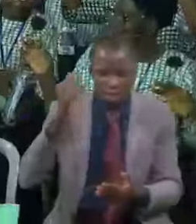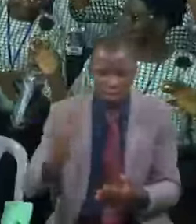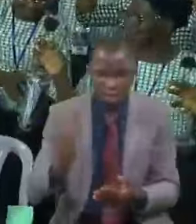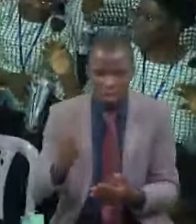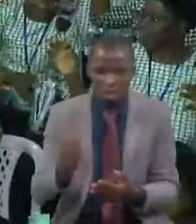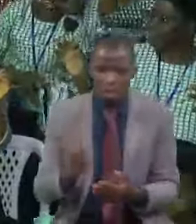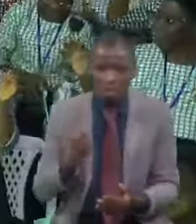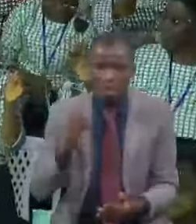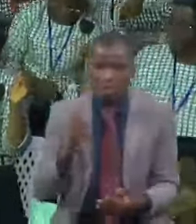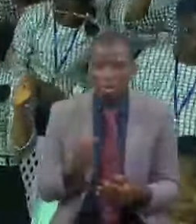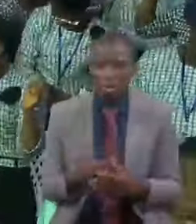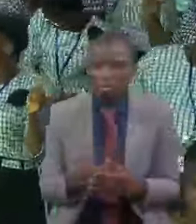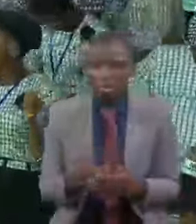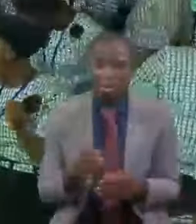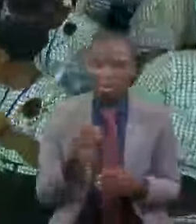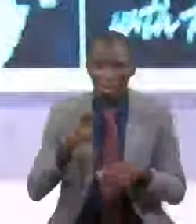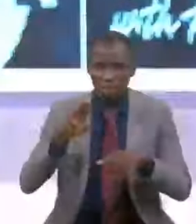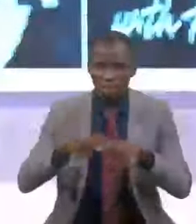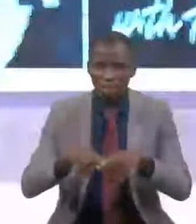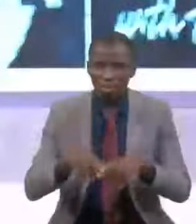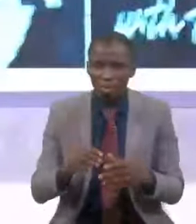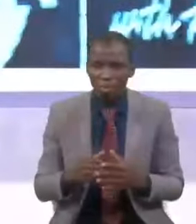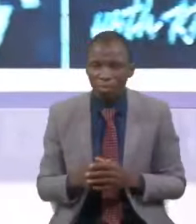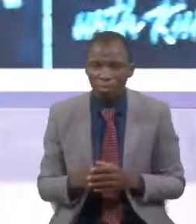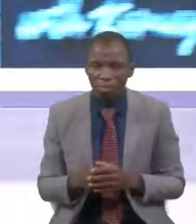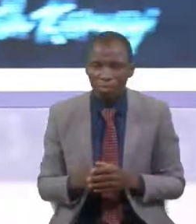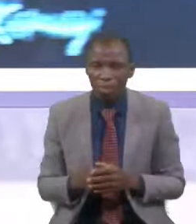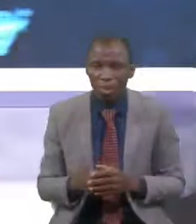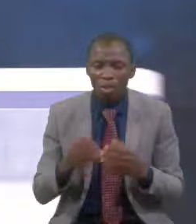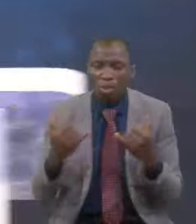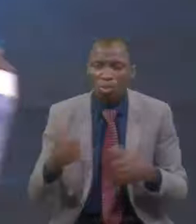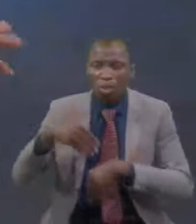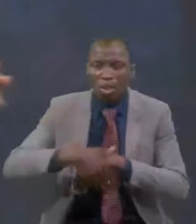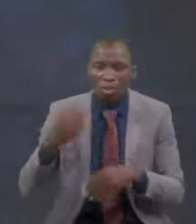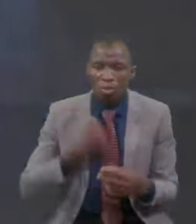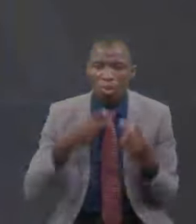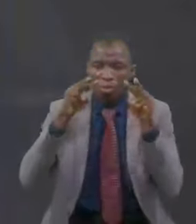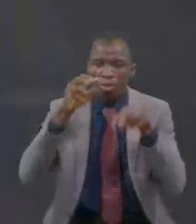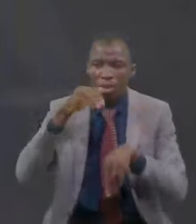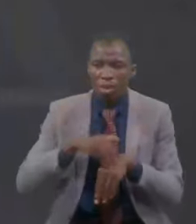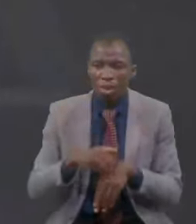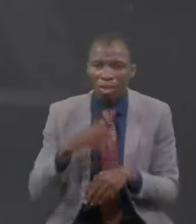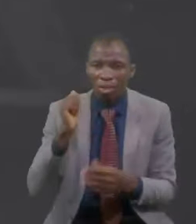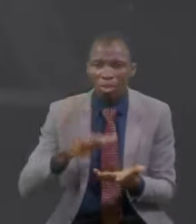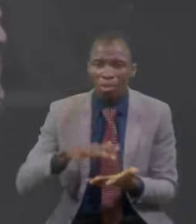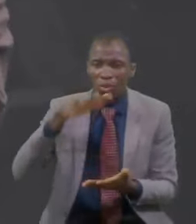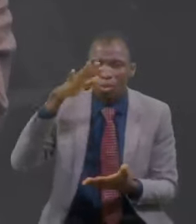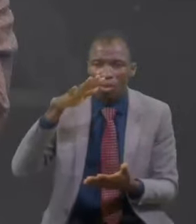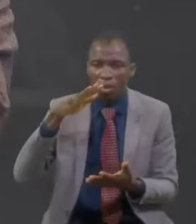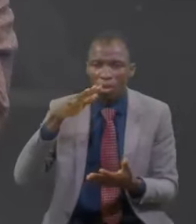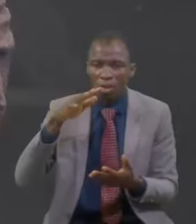Amen. You can sit down. Tonight we're looking at the glorious